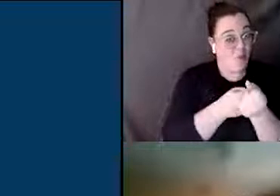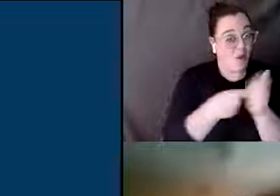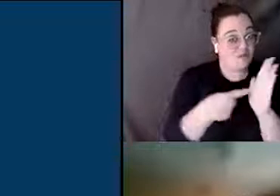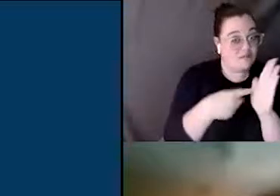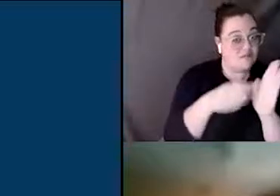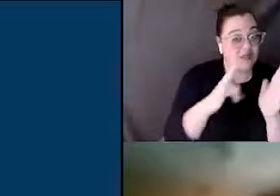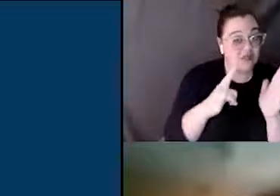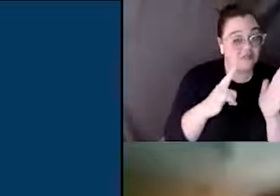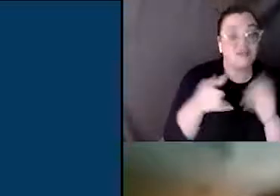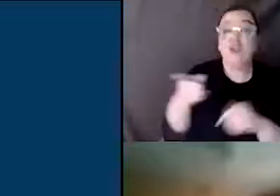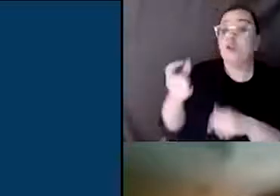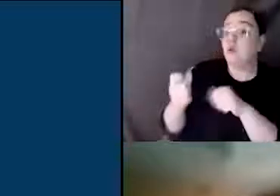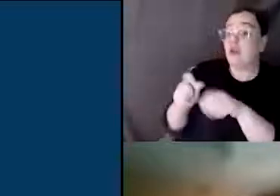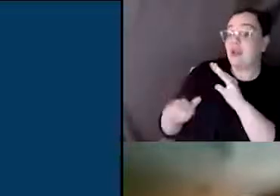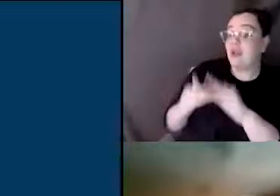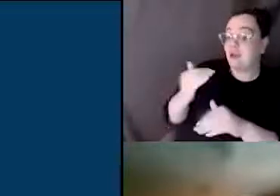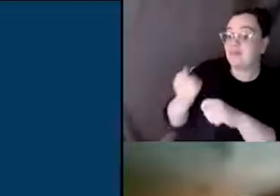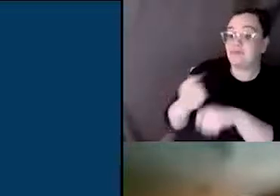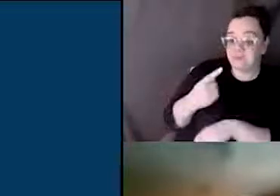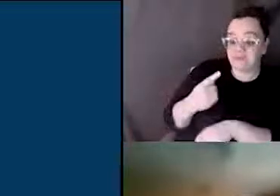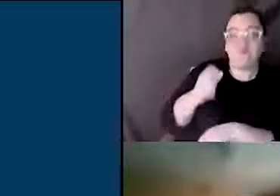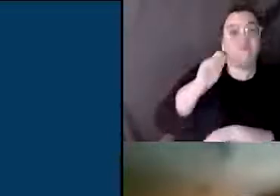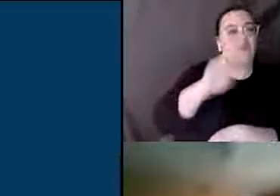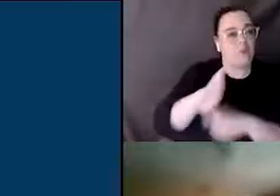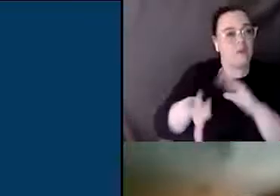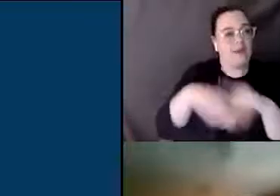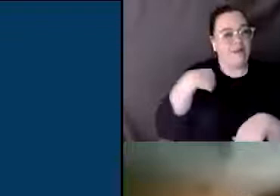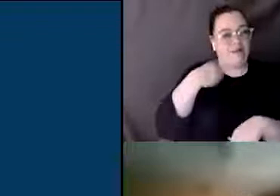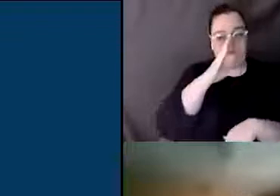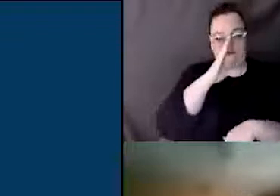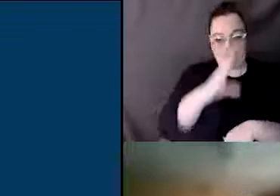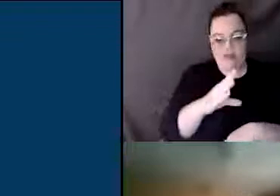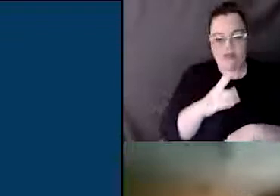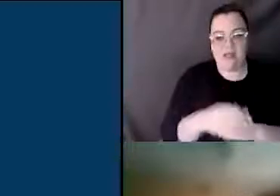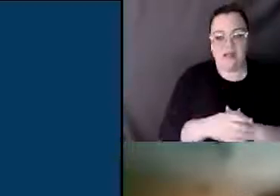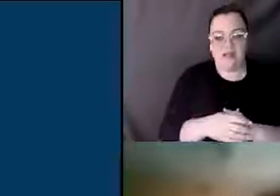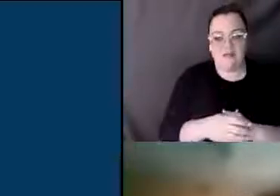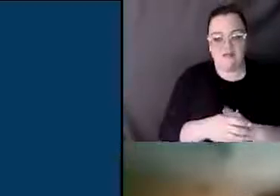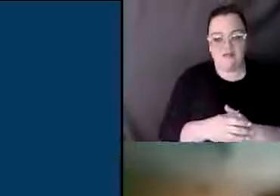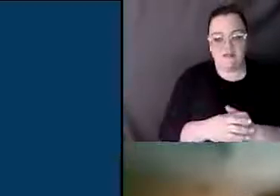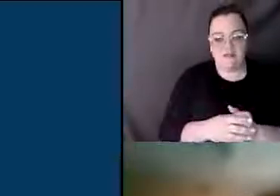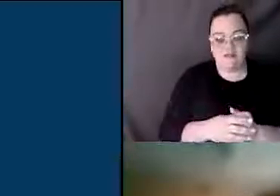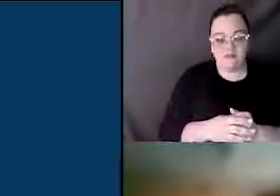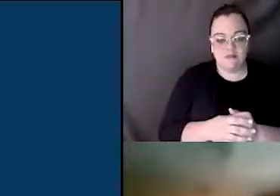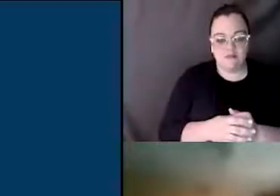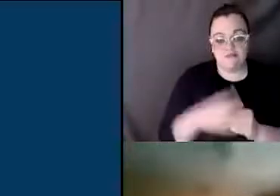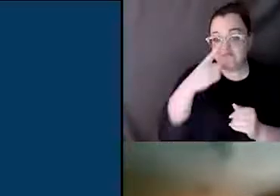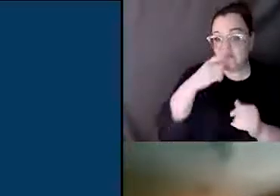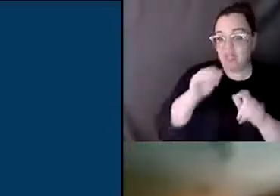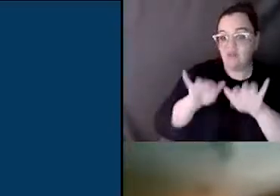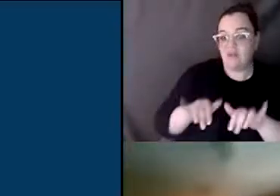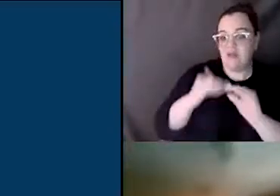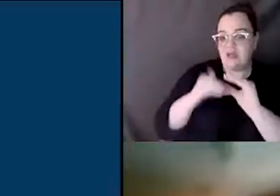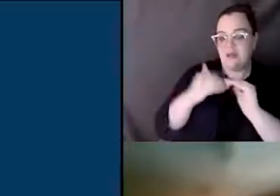there and it would get to me, or you could email me directly and I can go ahead and put your email address in the chat,